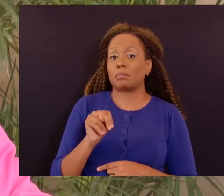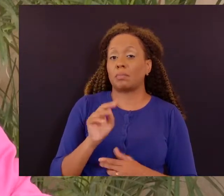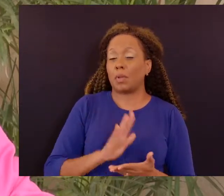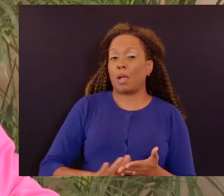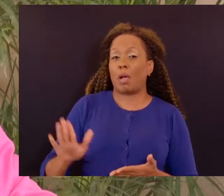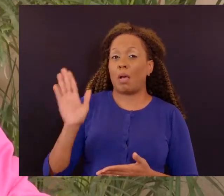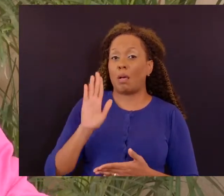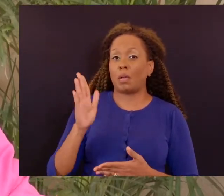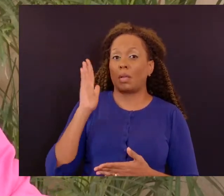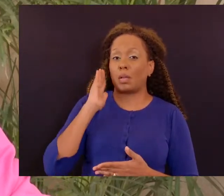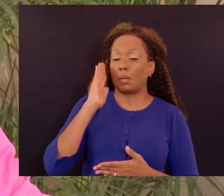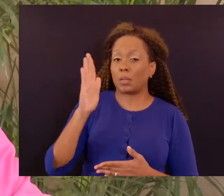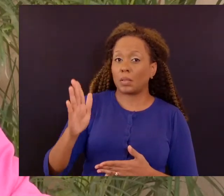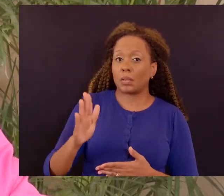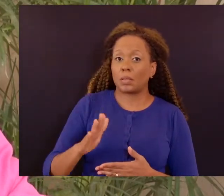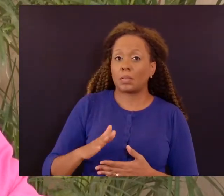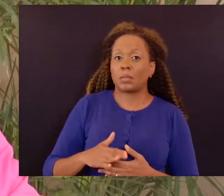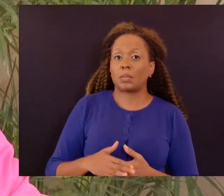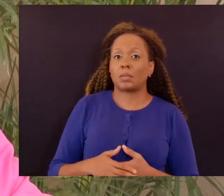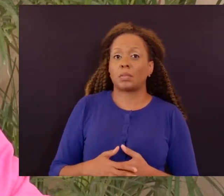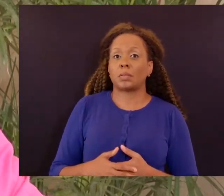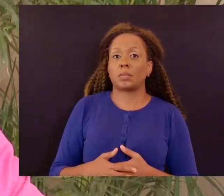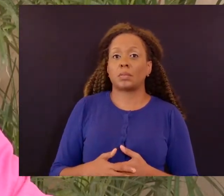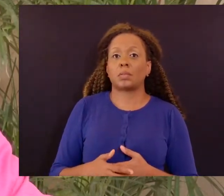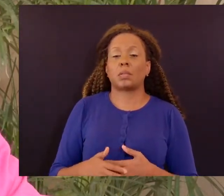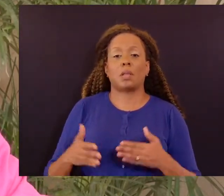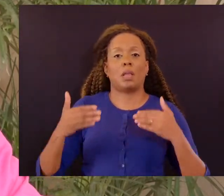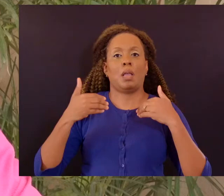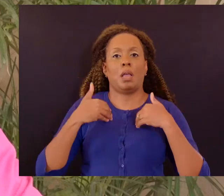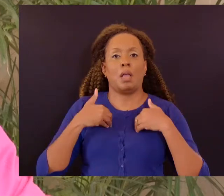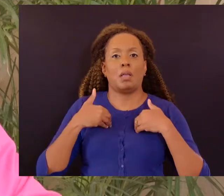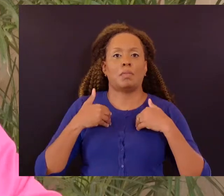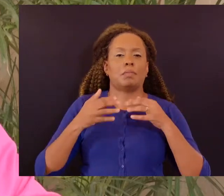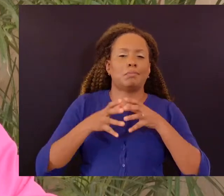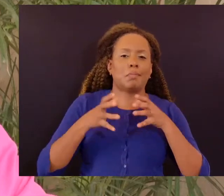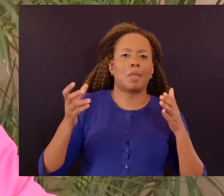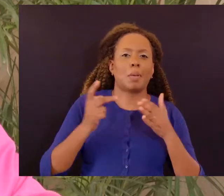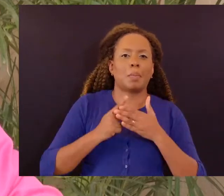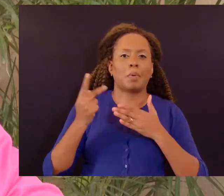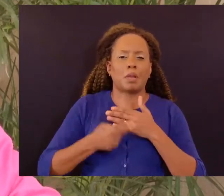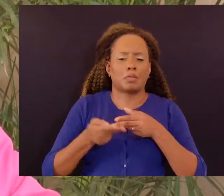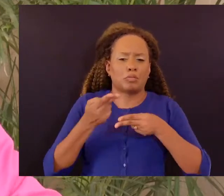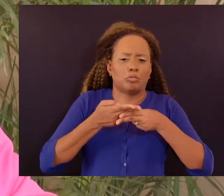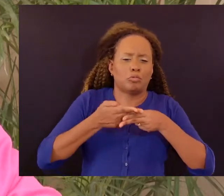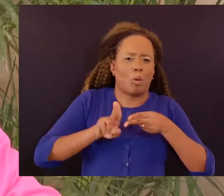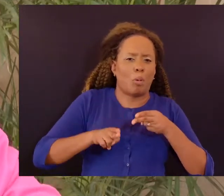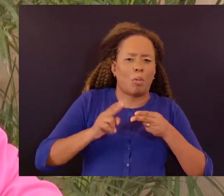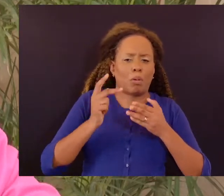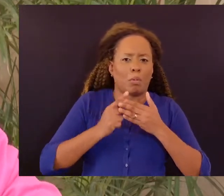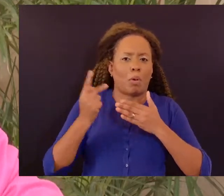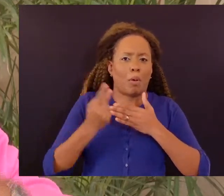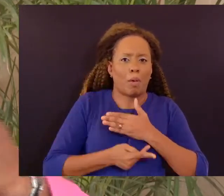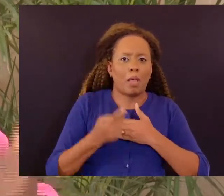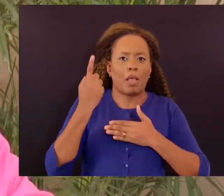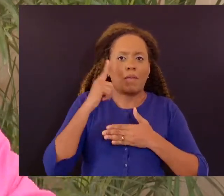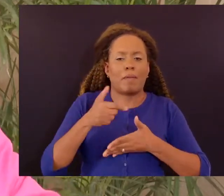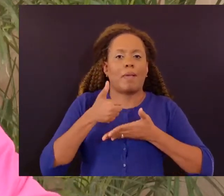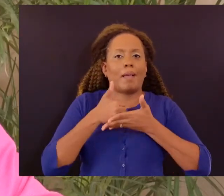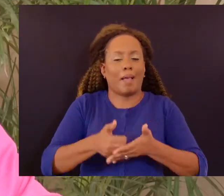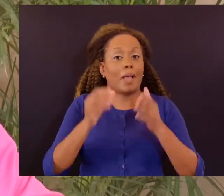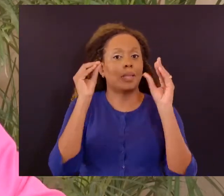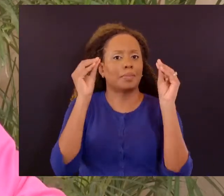is going to be delivering a series of short courses that will